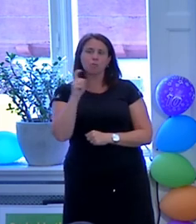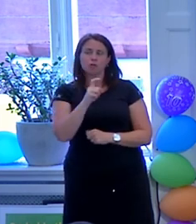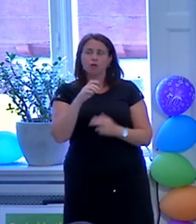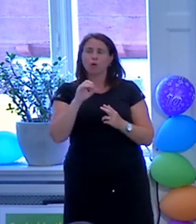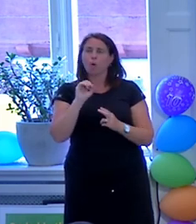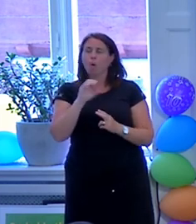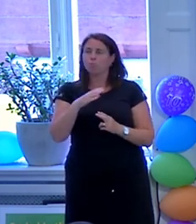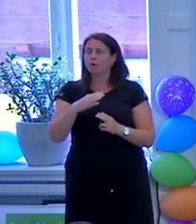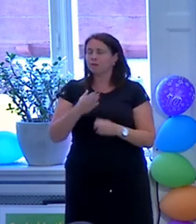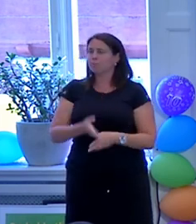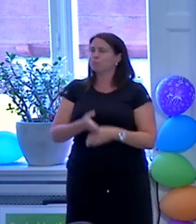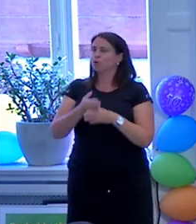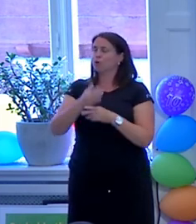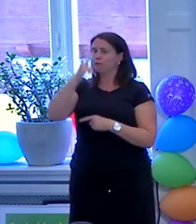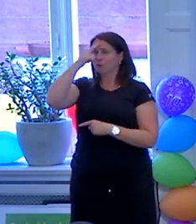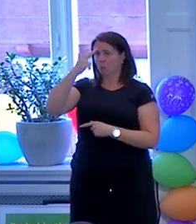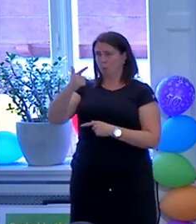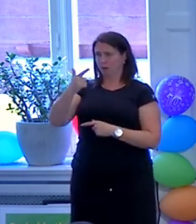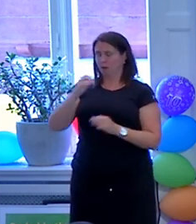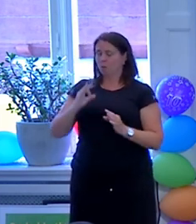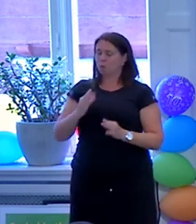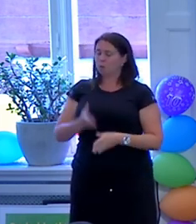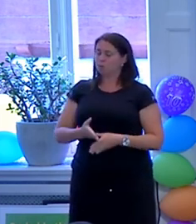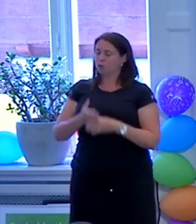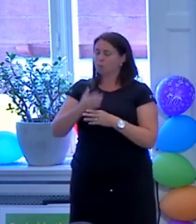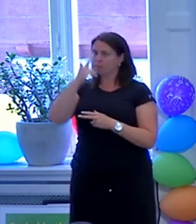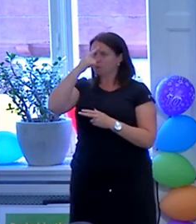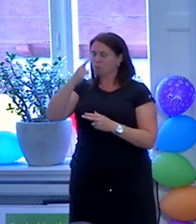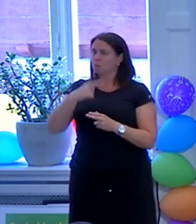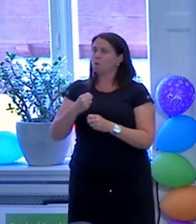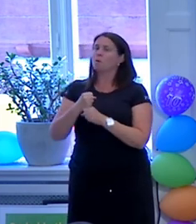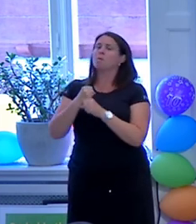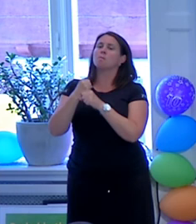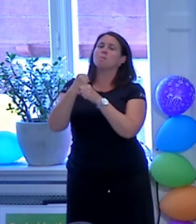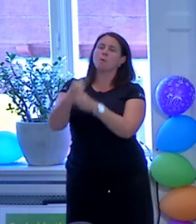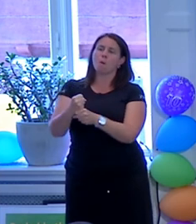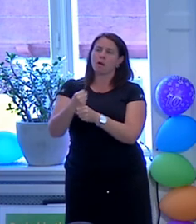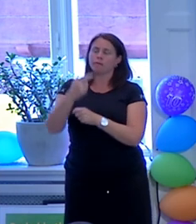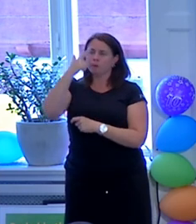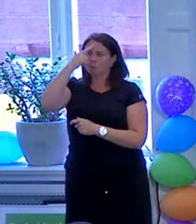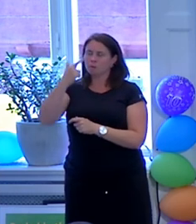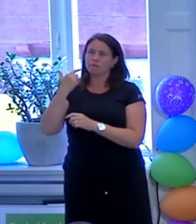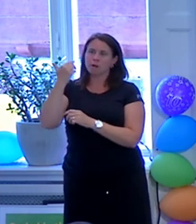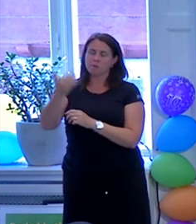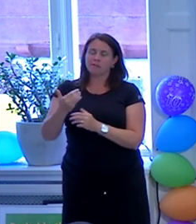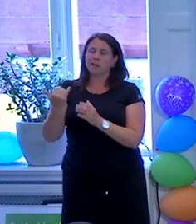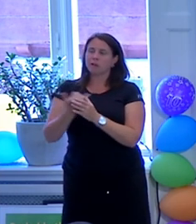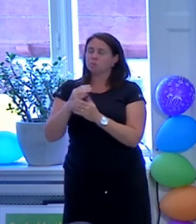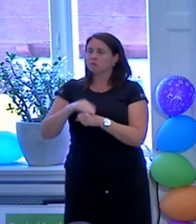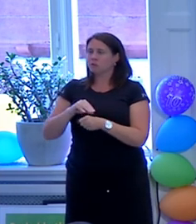that how is trust built and maintained in the Swedish healthcare system?